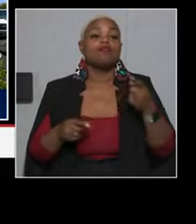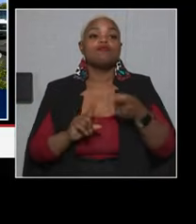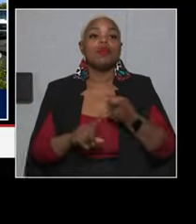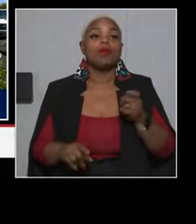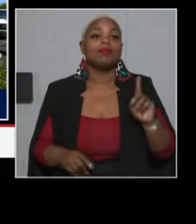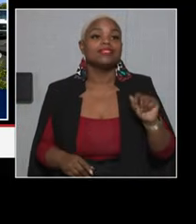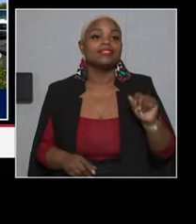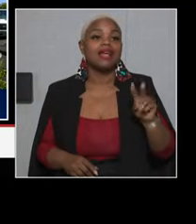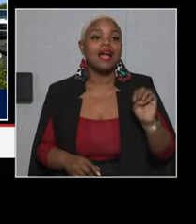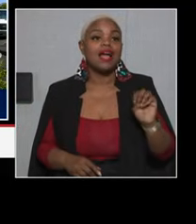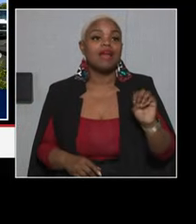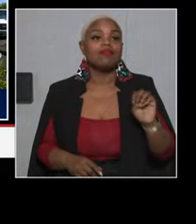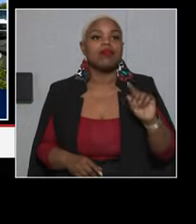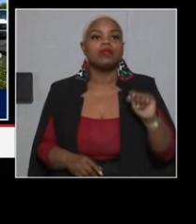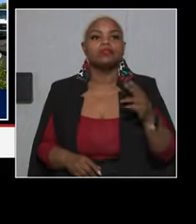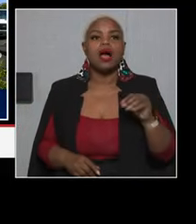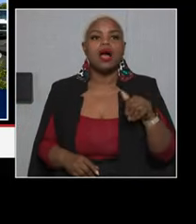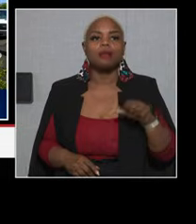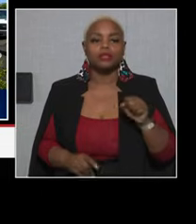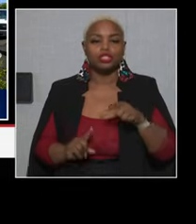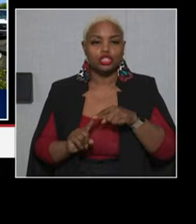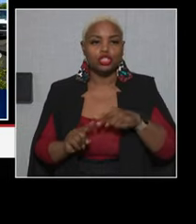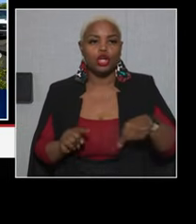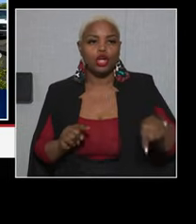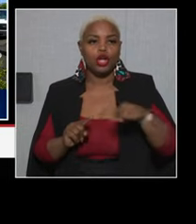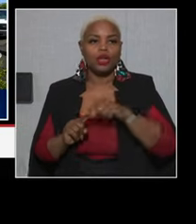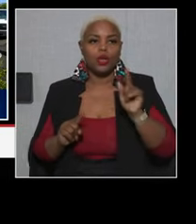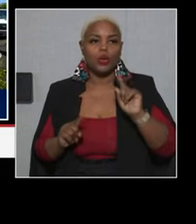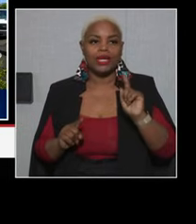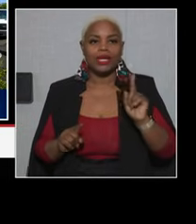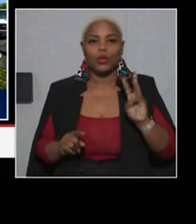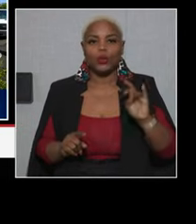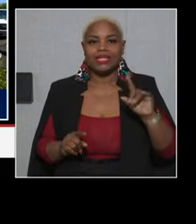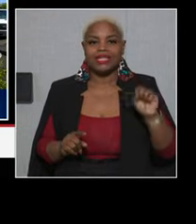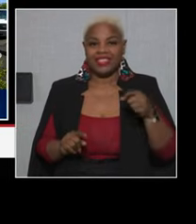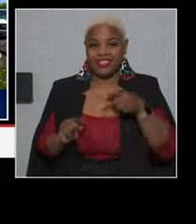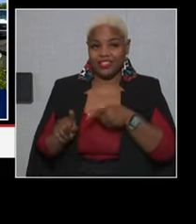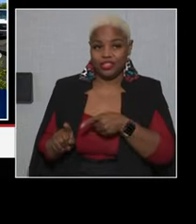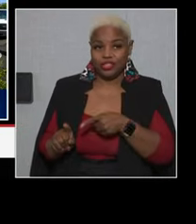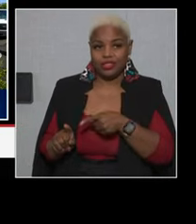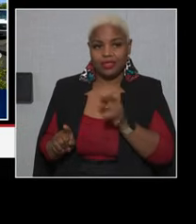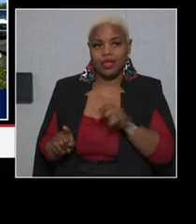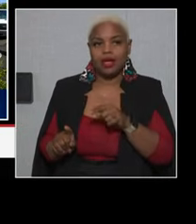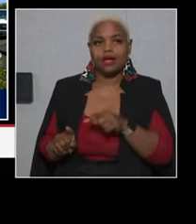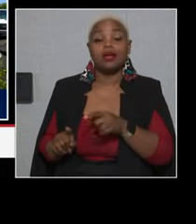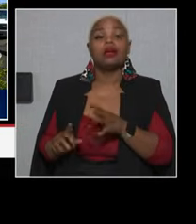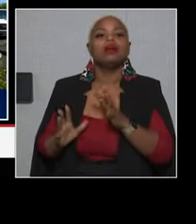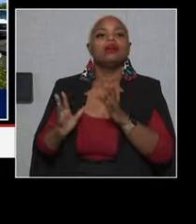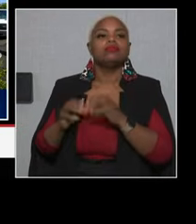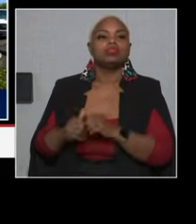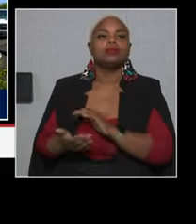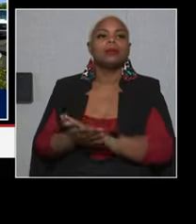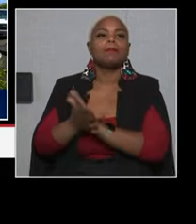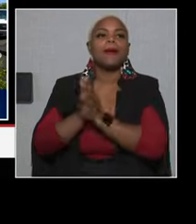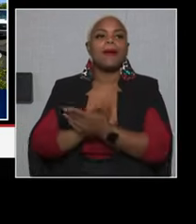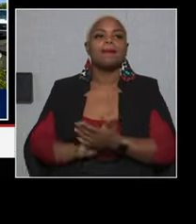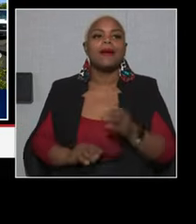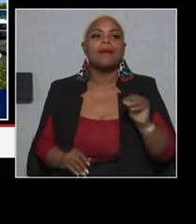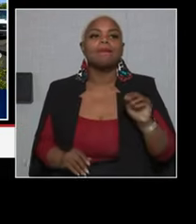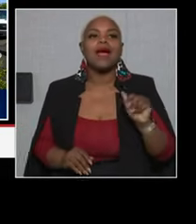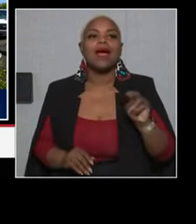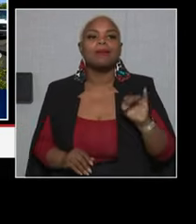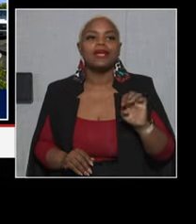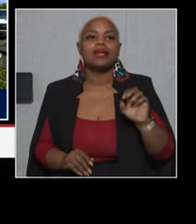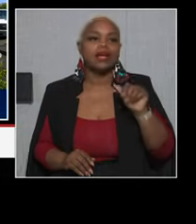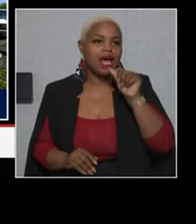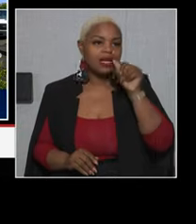Mamie Johnson Plaza. And it's it's kind of emblematic, I think, of some work that we have been